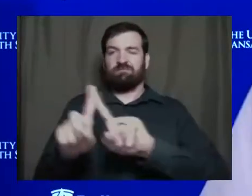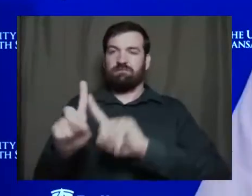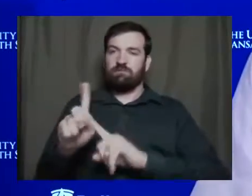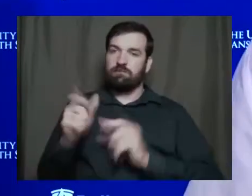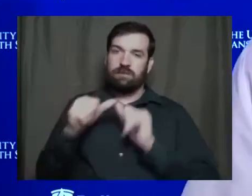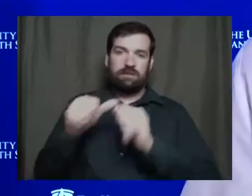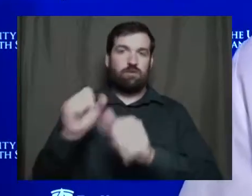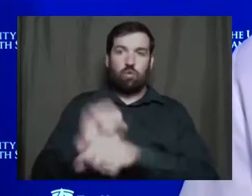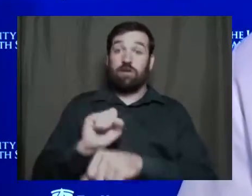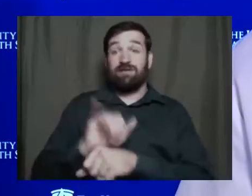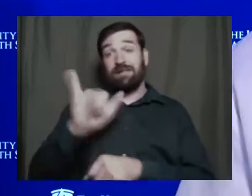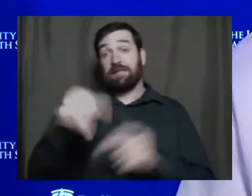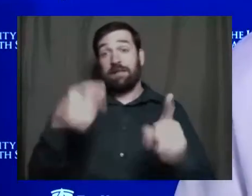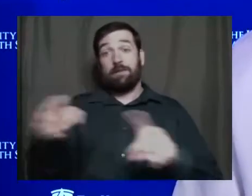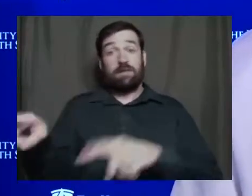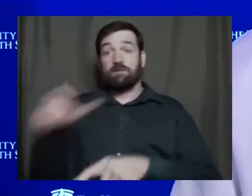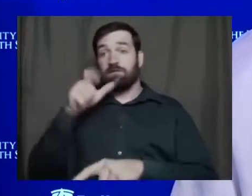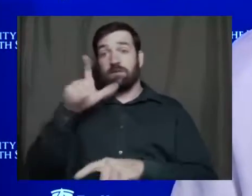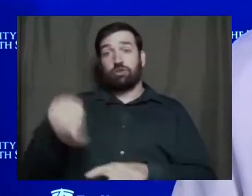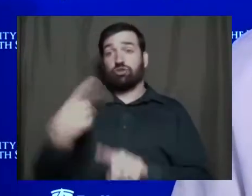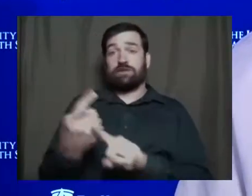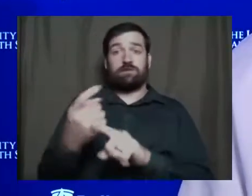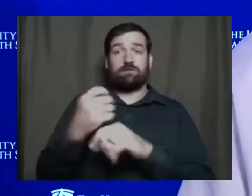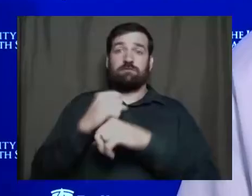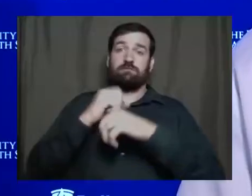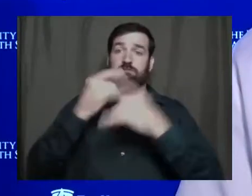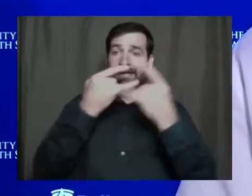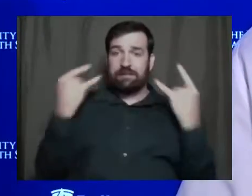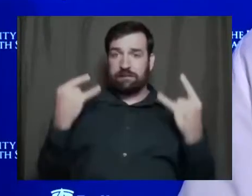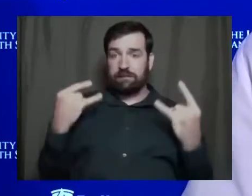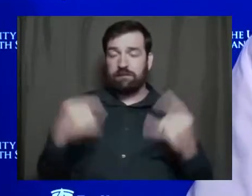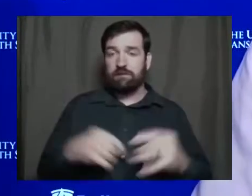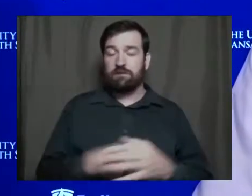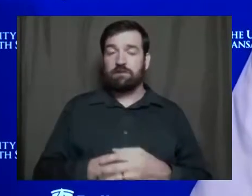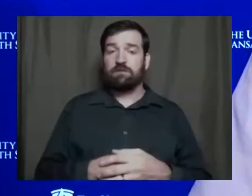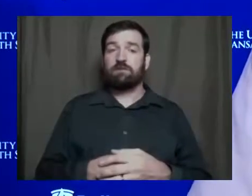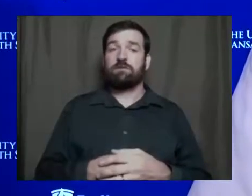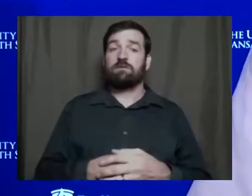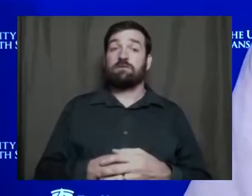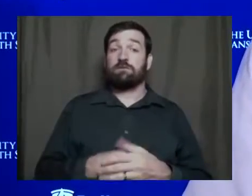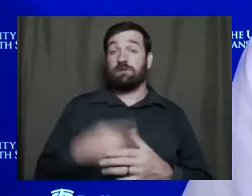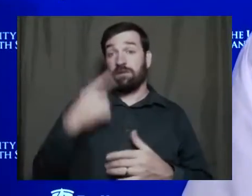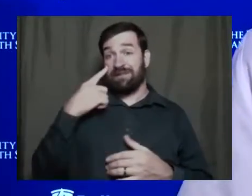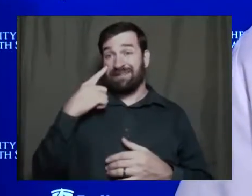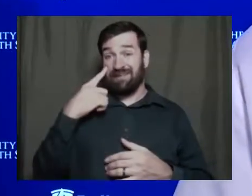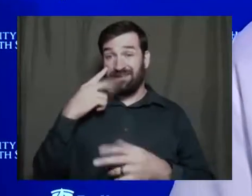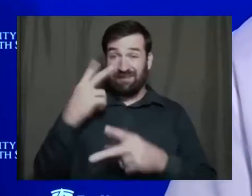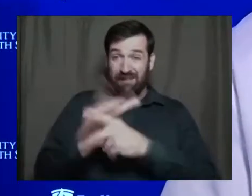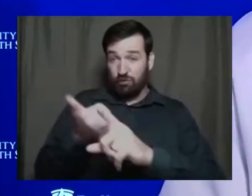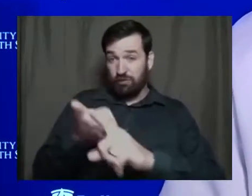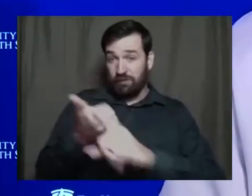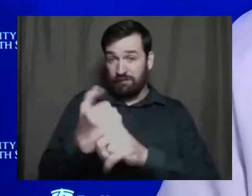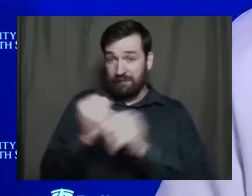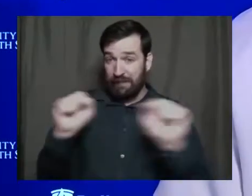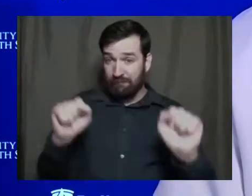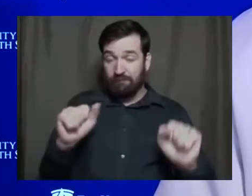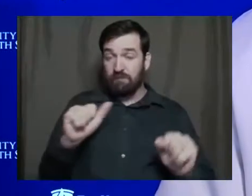masking that you think that you're really keeping yourself safe and not encountering any foreign pathogens or any